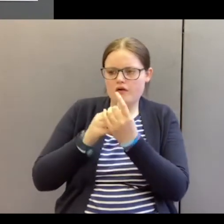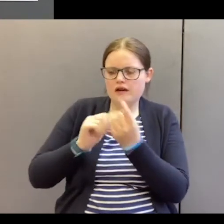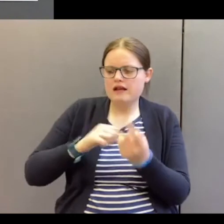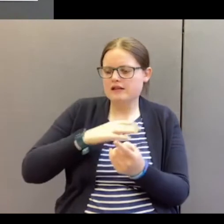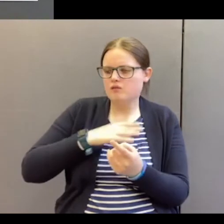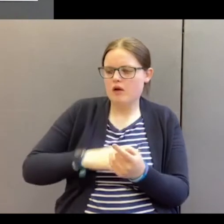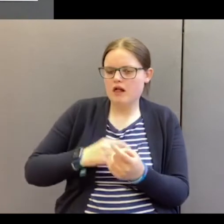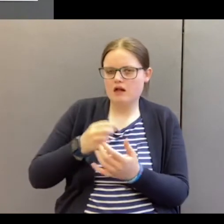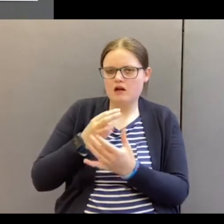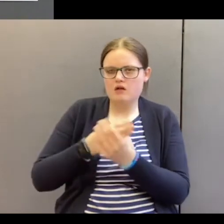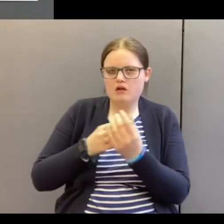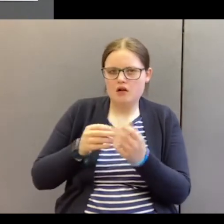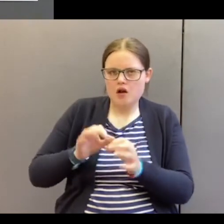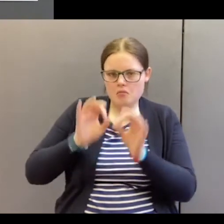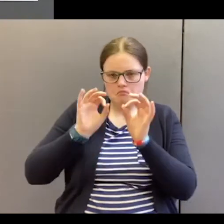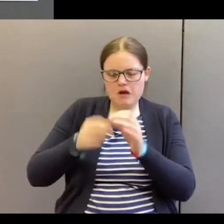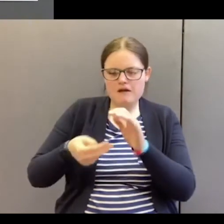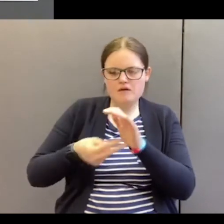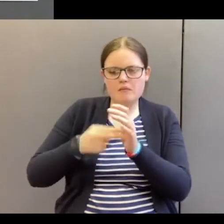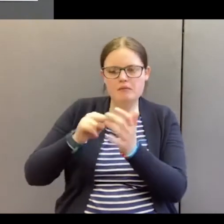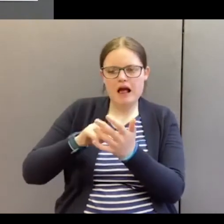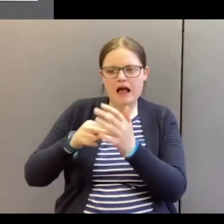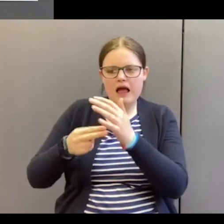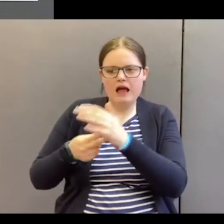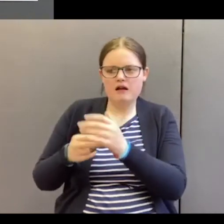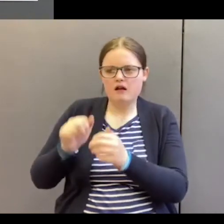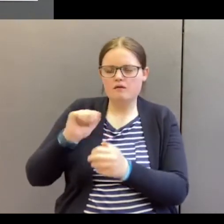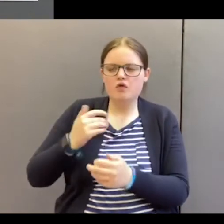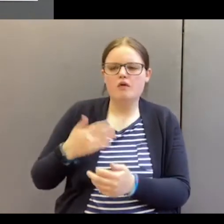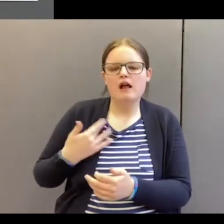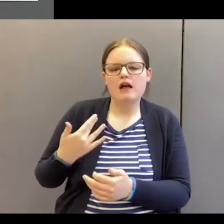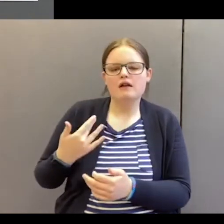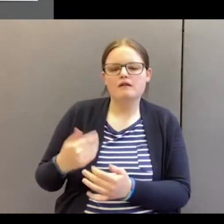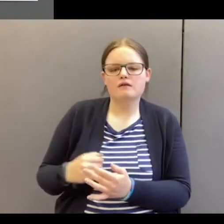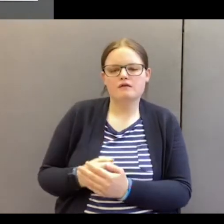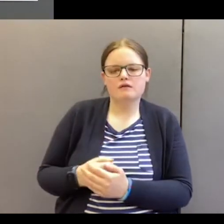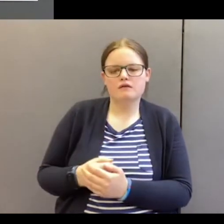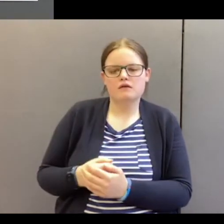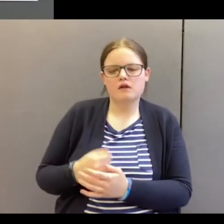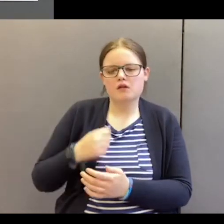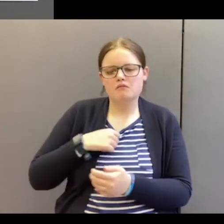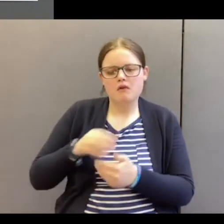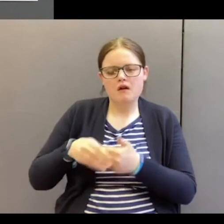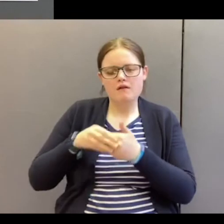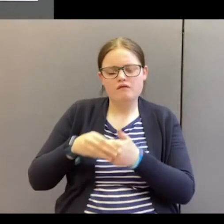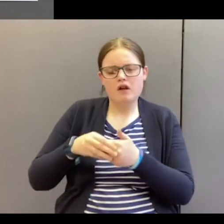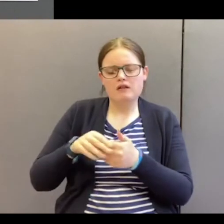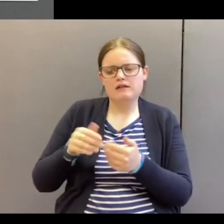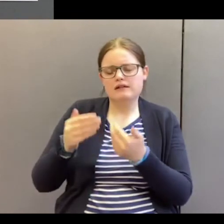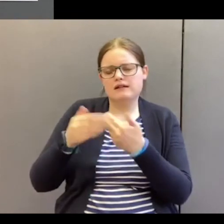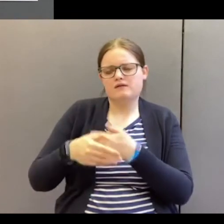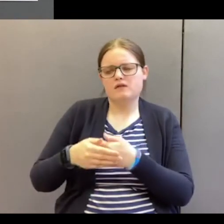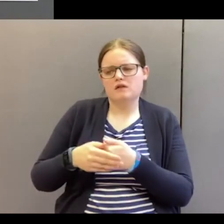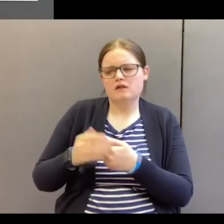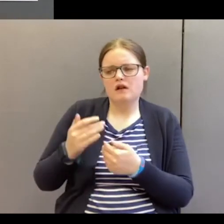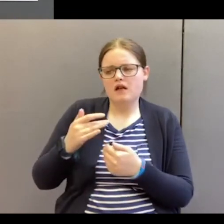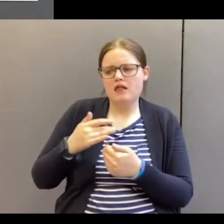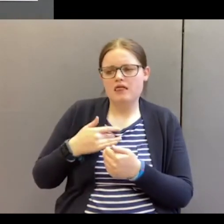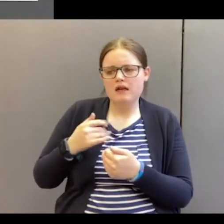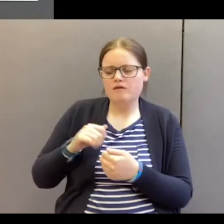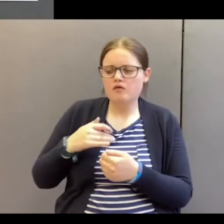God's perfect plan for your life. My friends, tonight, live life for God.